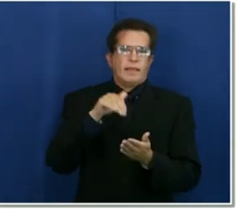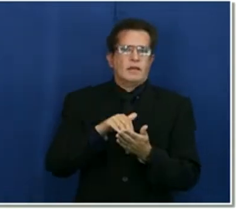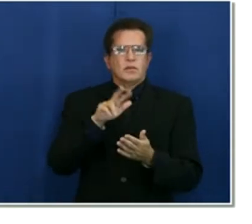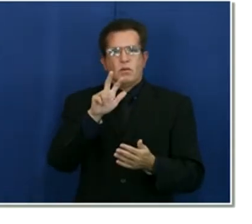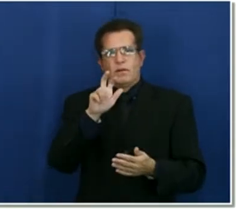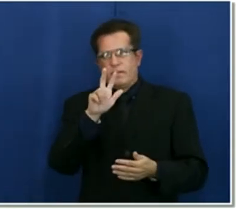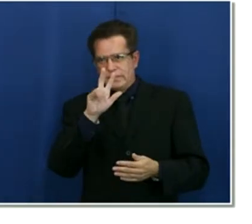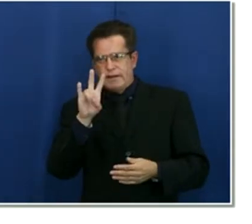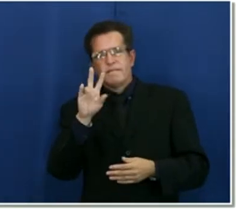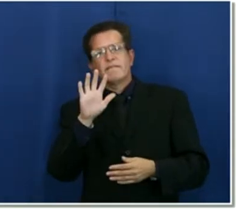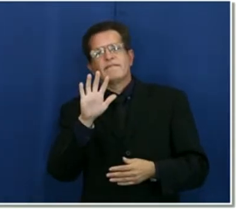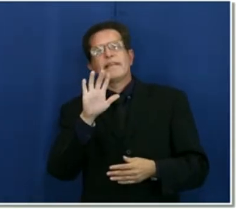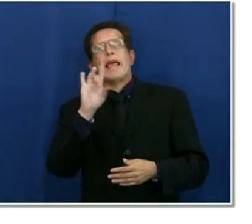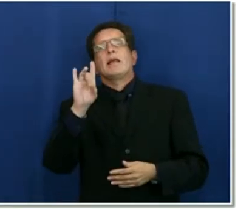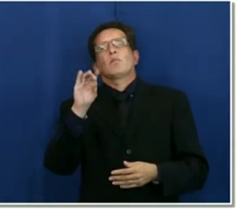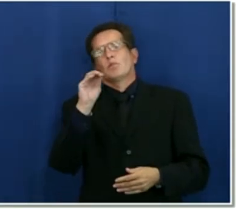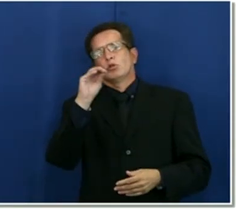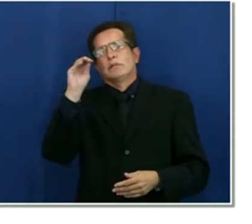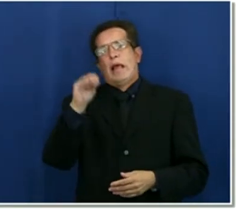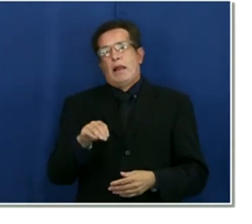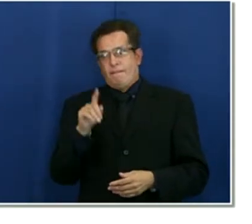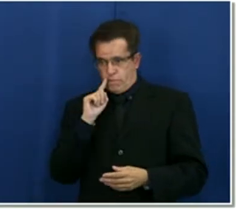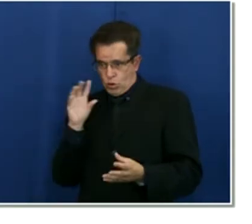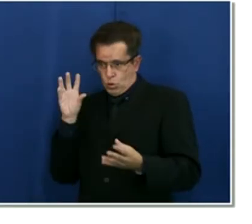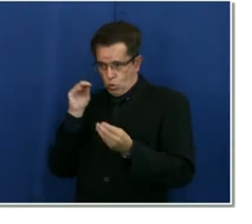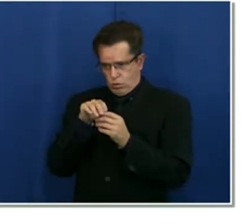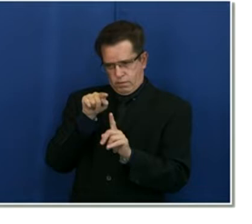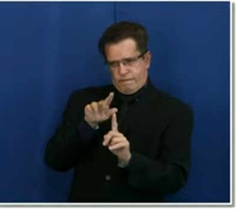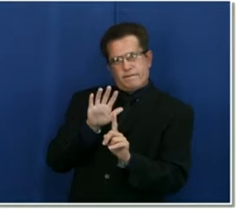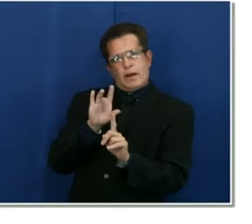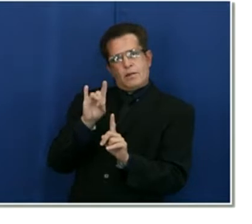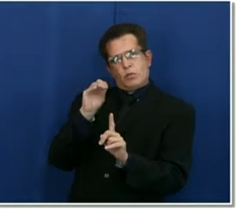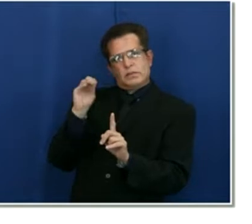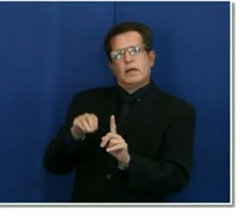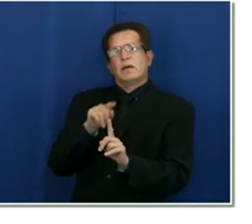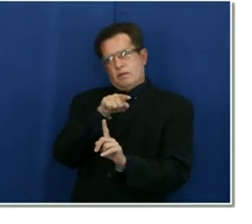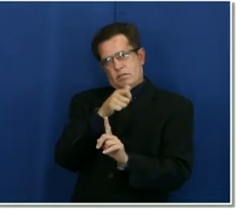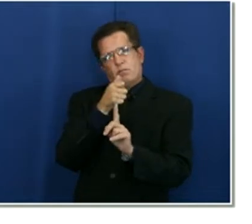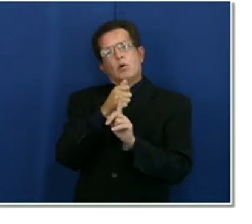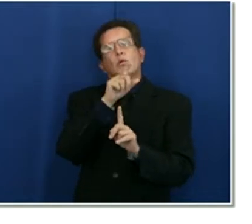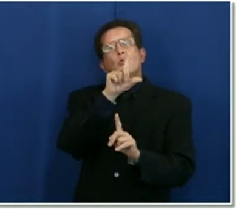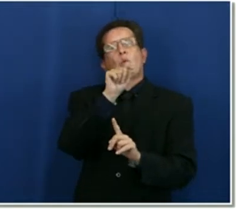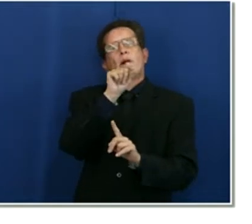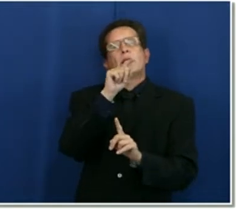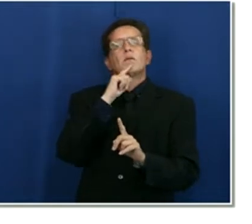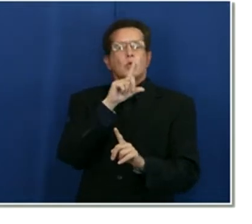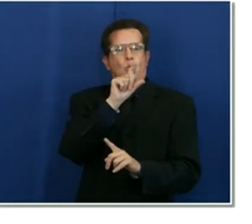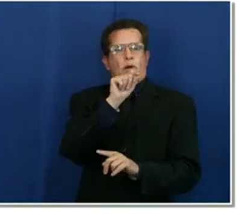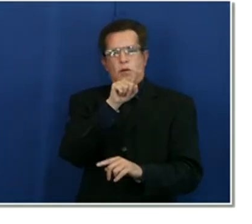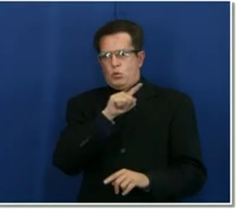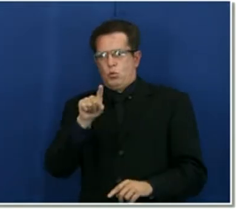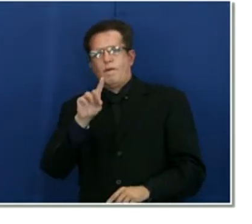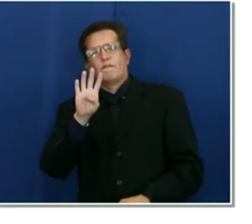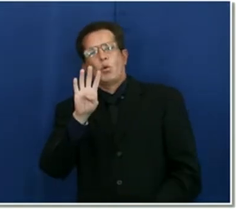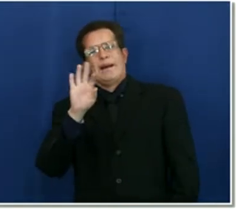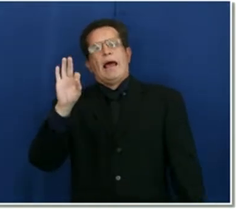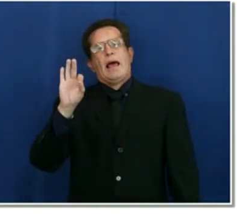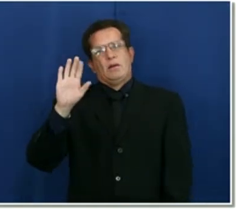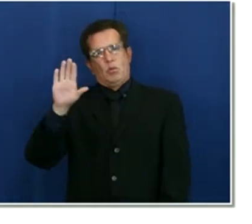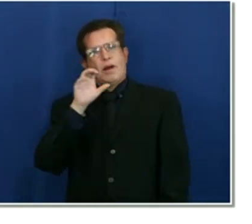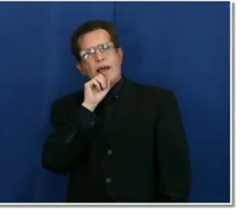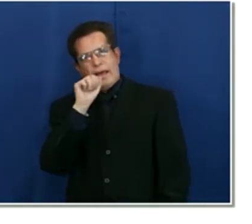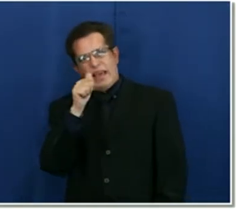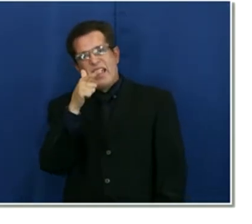29,637, or 58% of the total number of cases, are 20 to 49 years of age, and this number